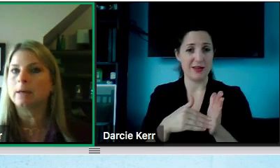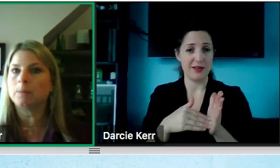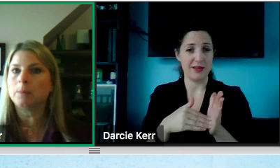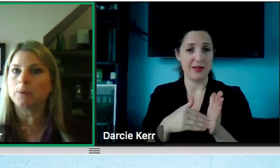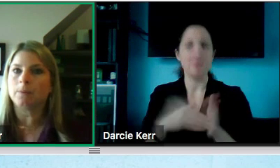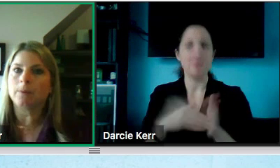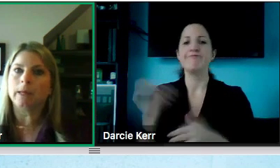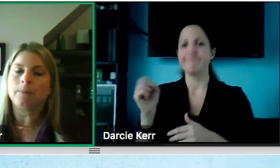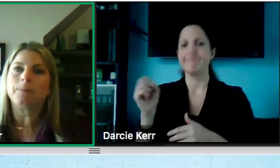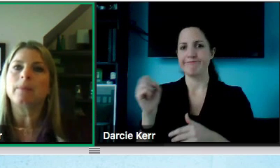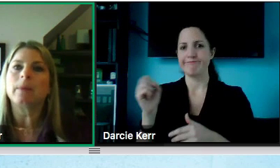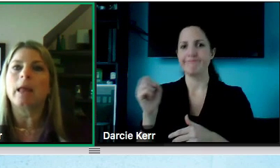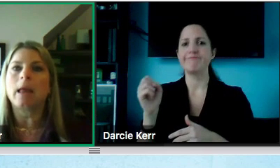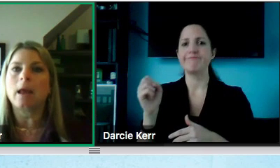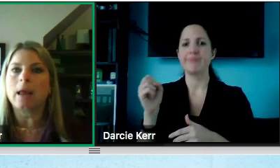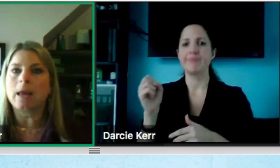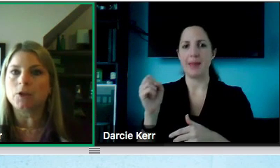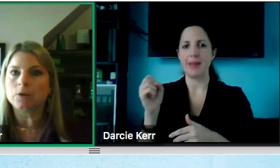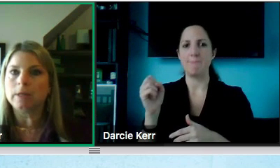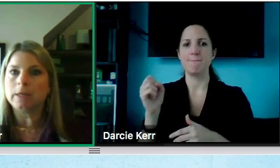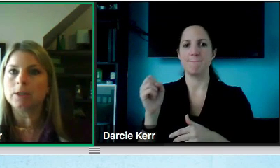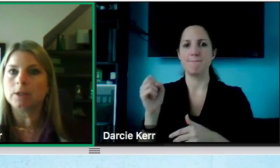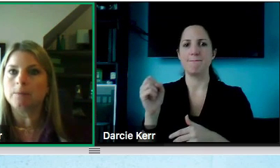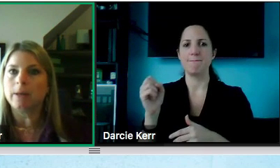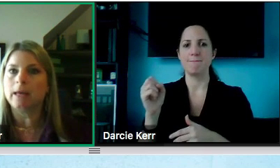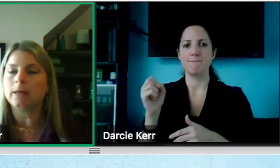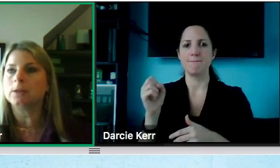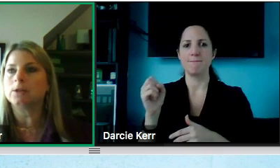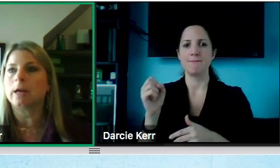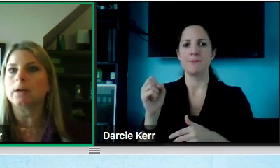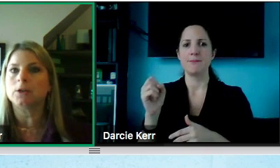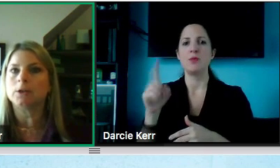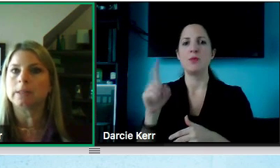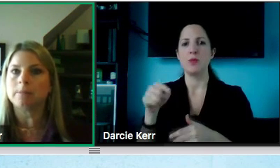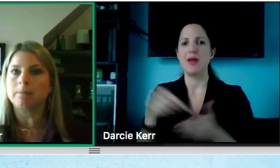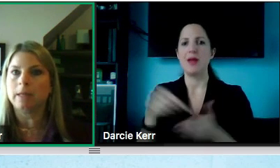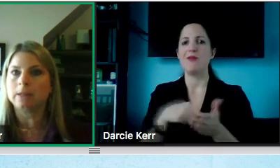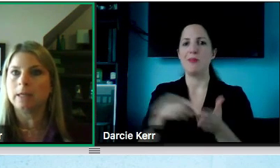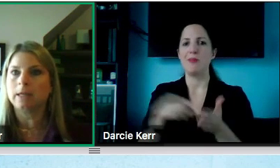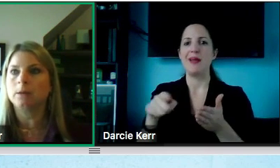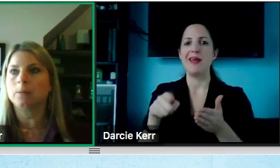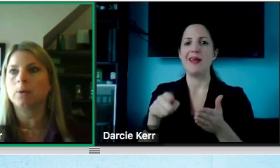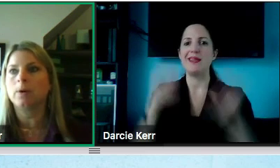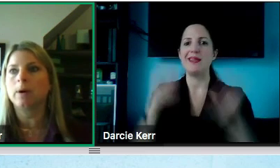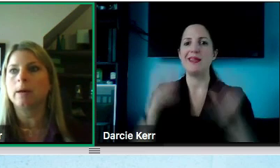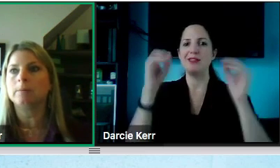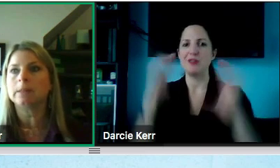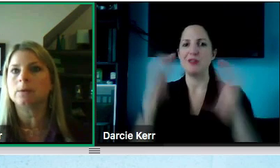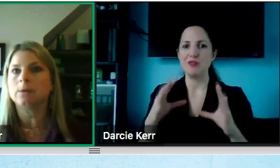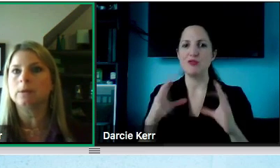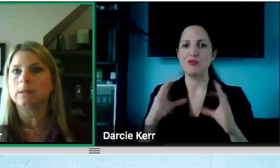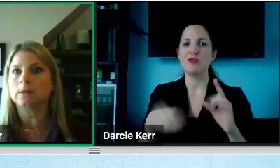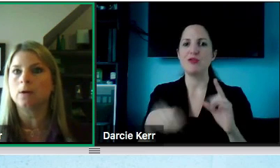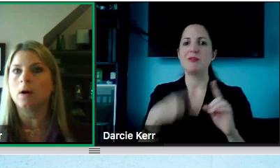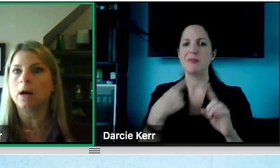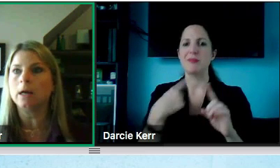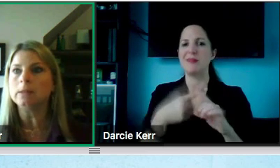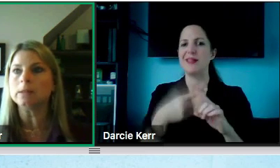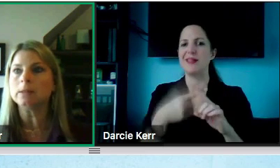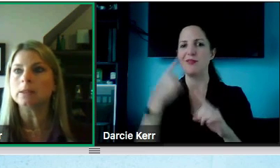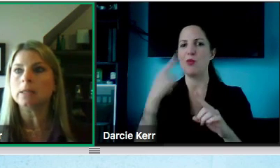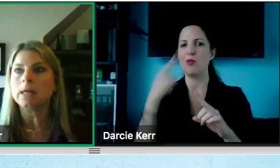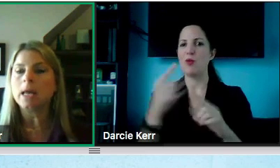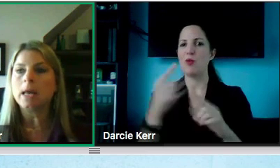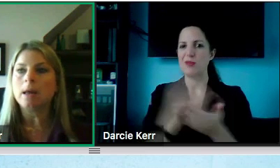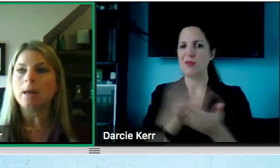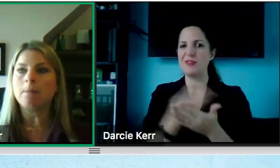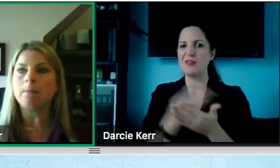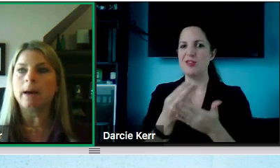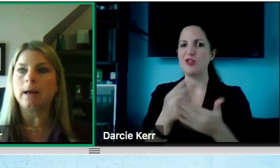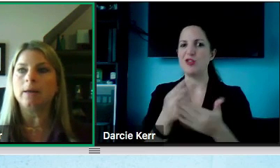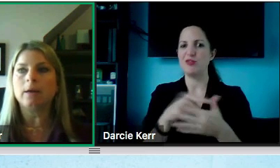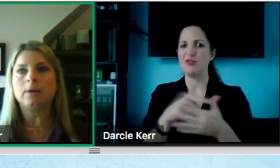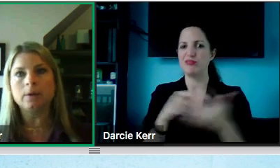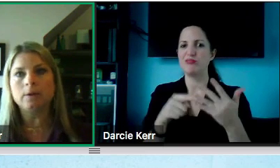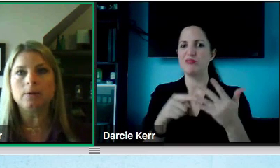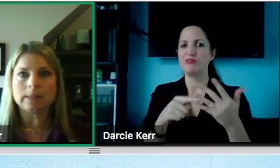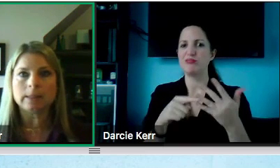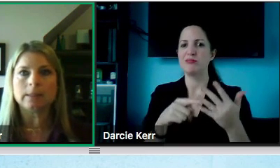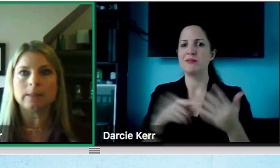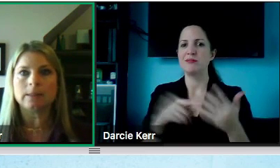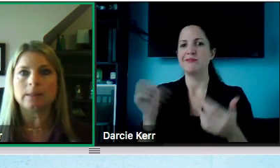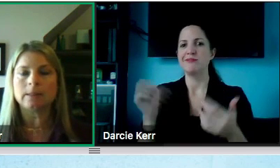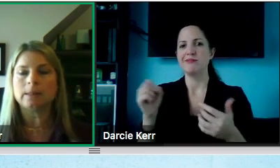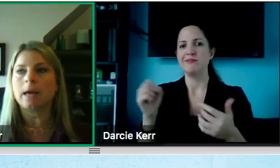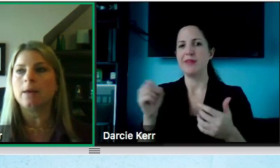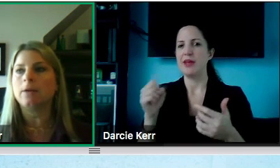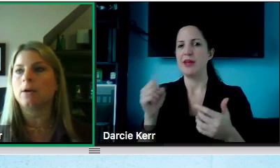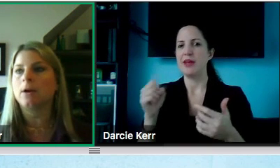is applicable. We do need to pay instructors and maintain the program, so there is a cost. But